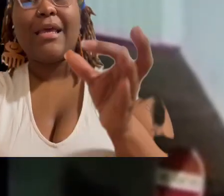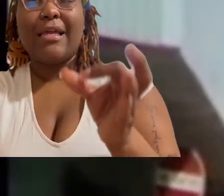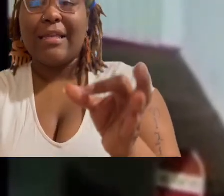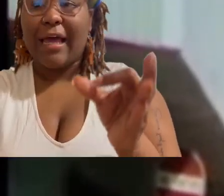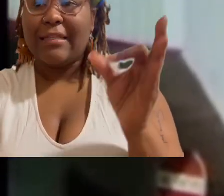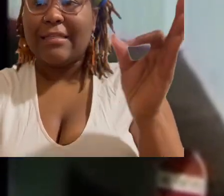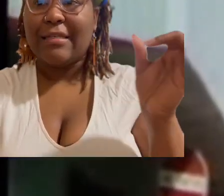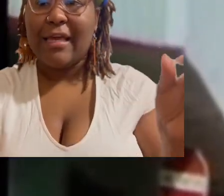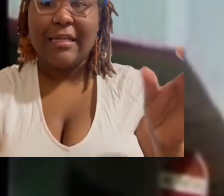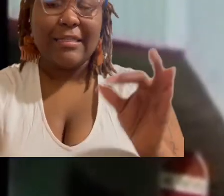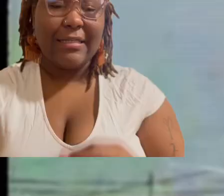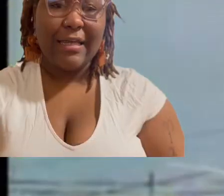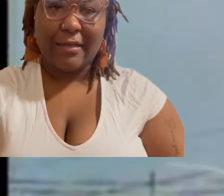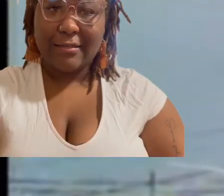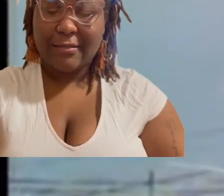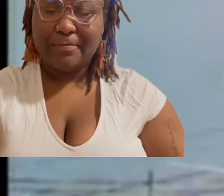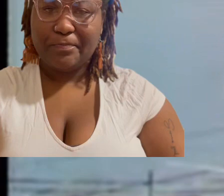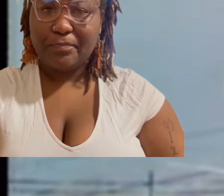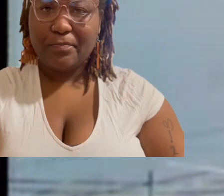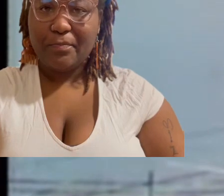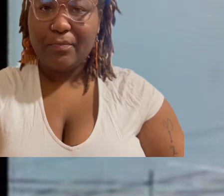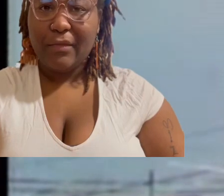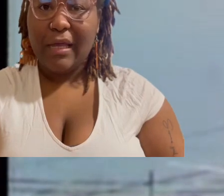government in 1986.